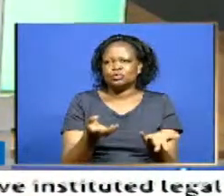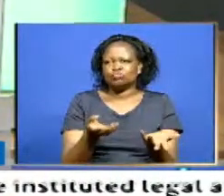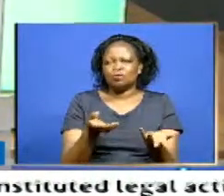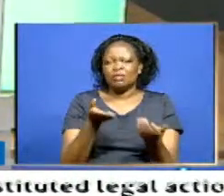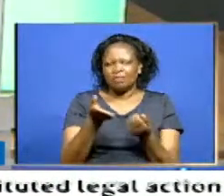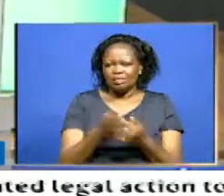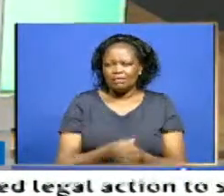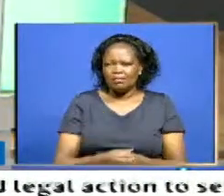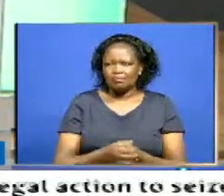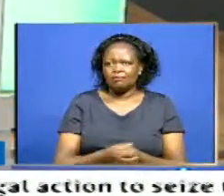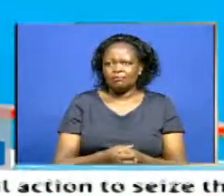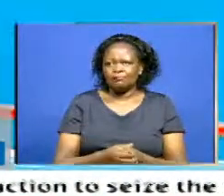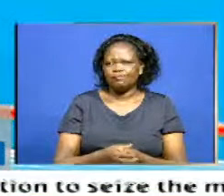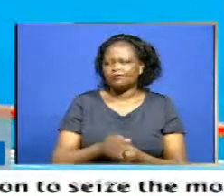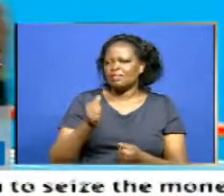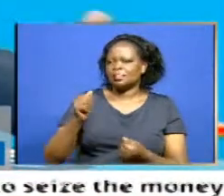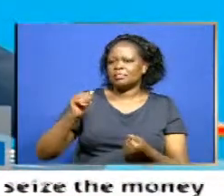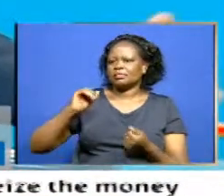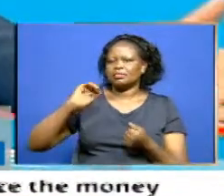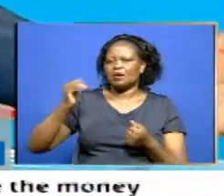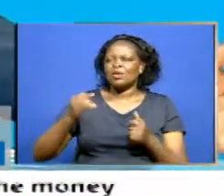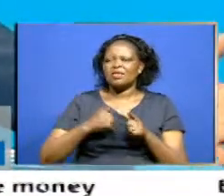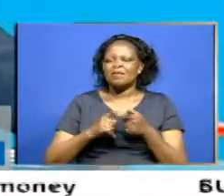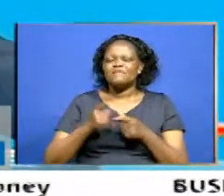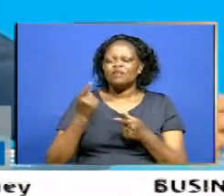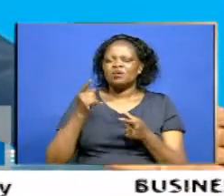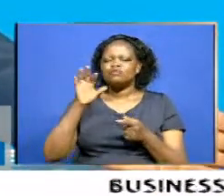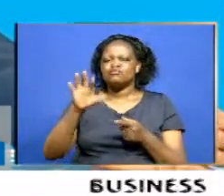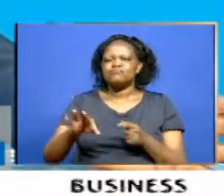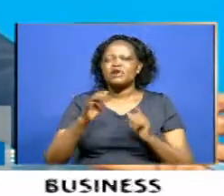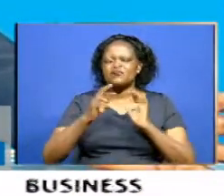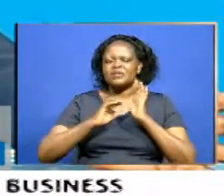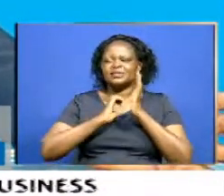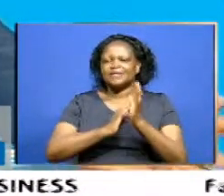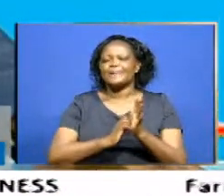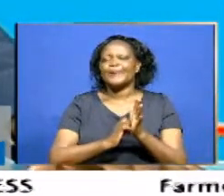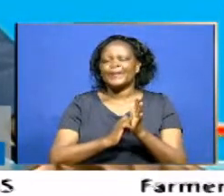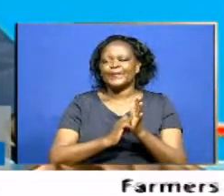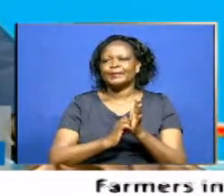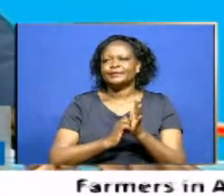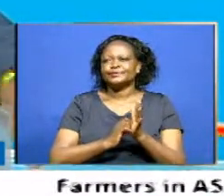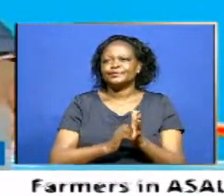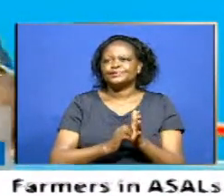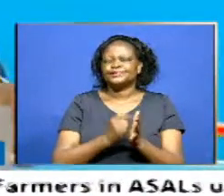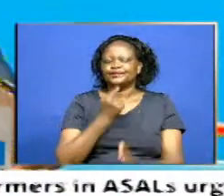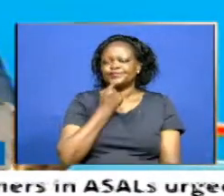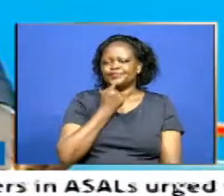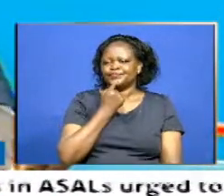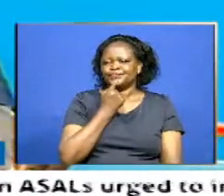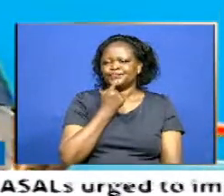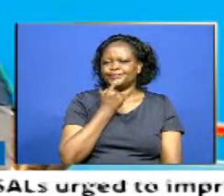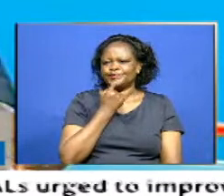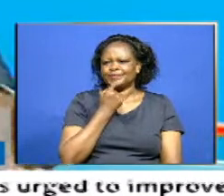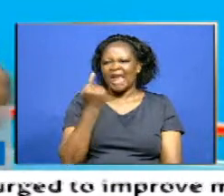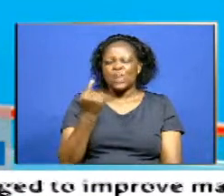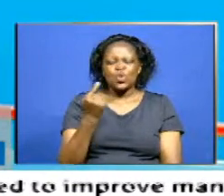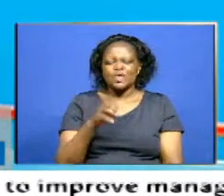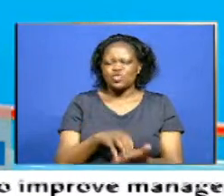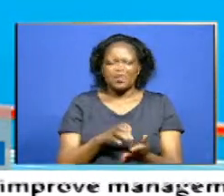ground, especially in other counties? And I had picked, for example, the county of Turkana. But that's not the only